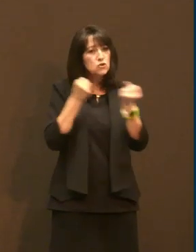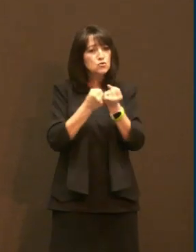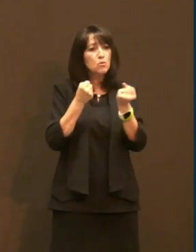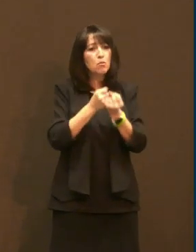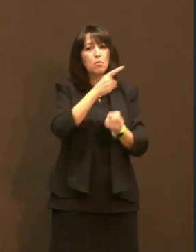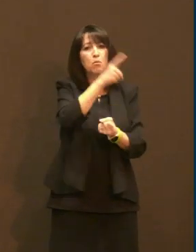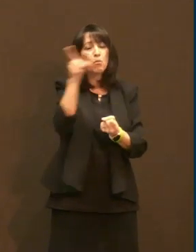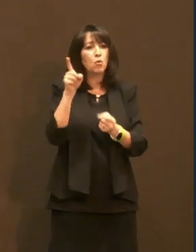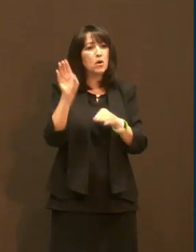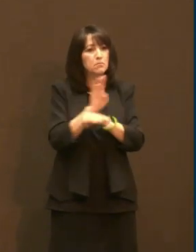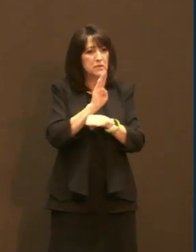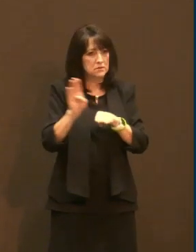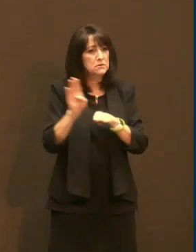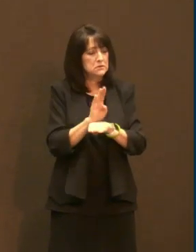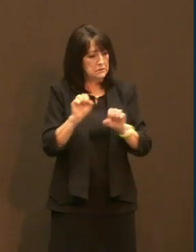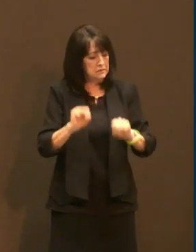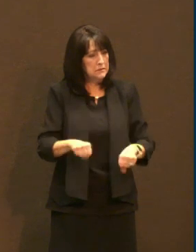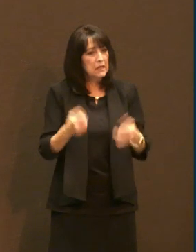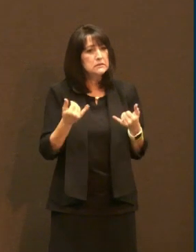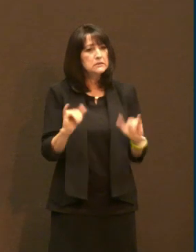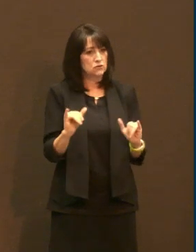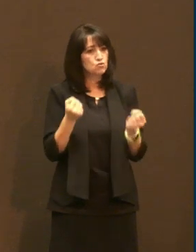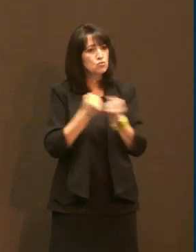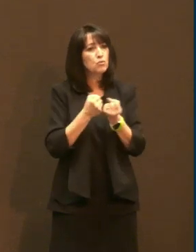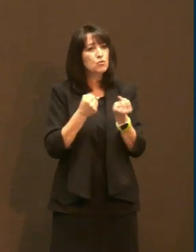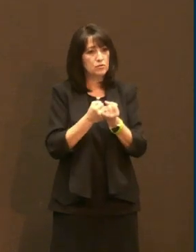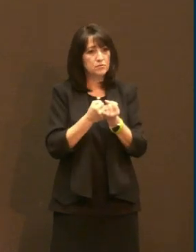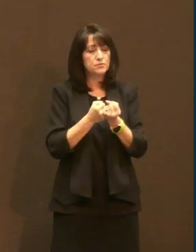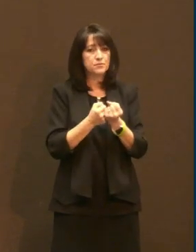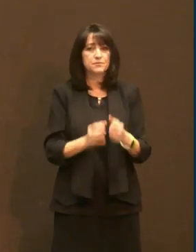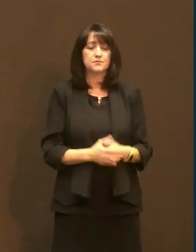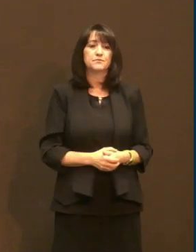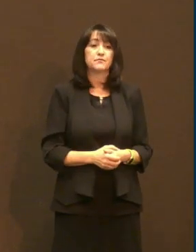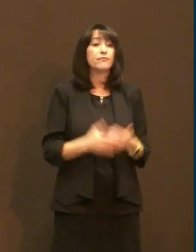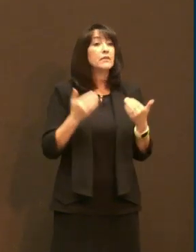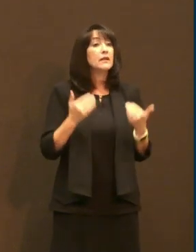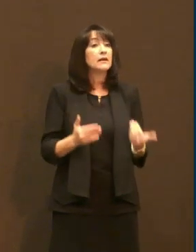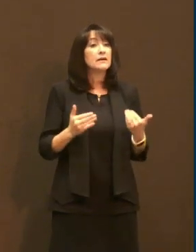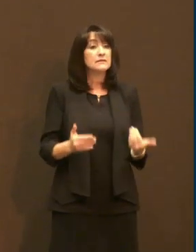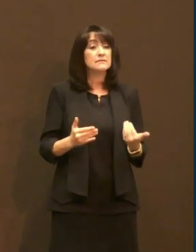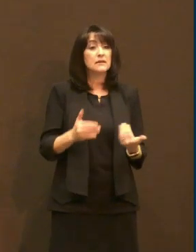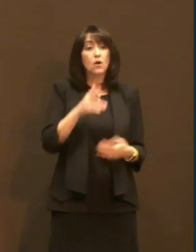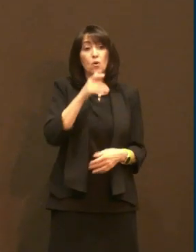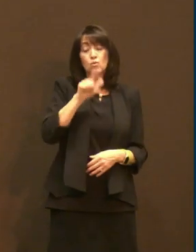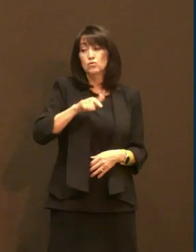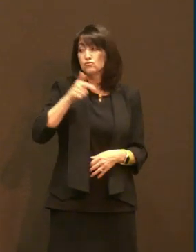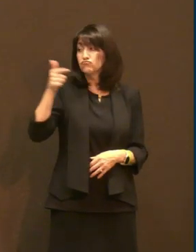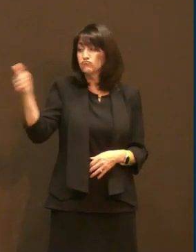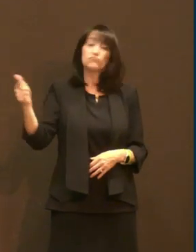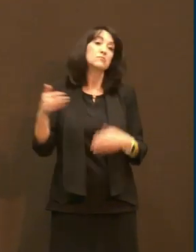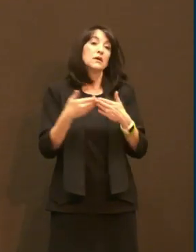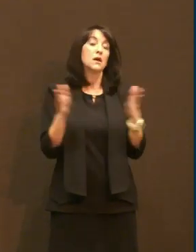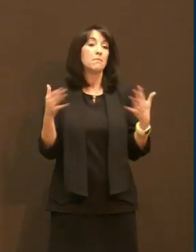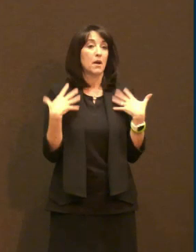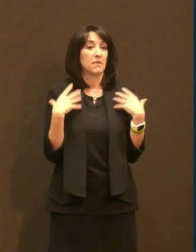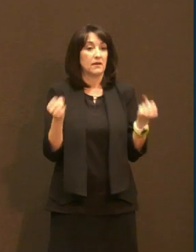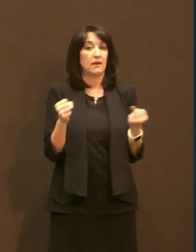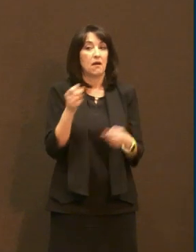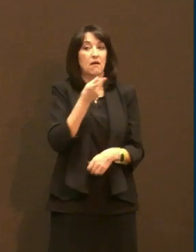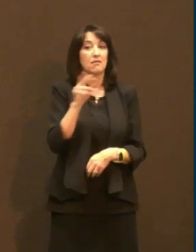to keep people separate. So with that, I turn it over to Dr. Rattay to talk about some of the things we're